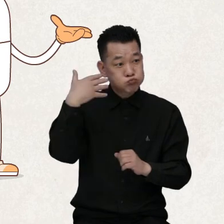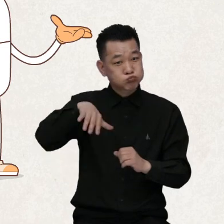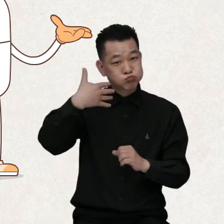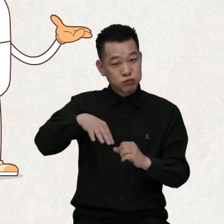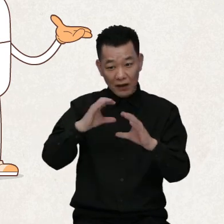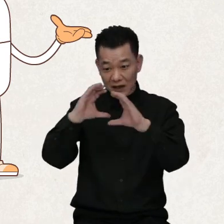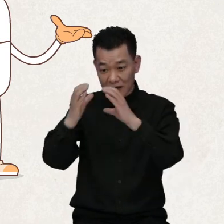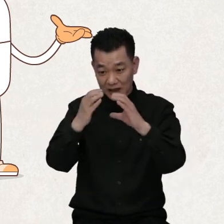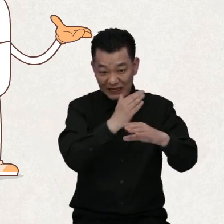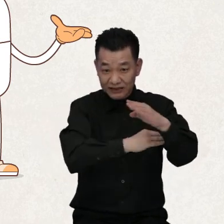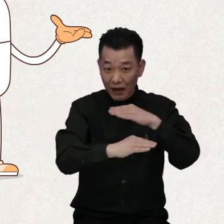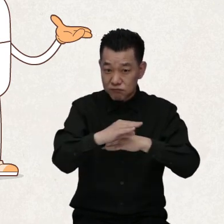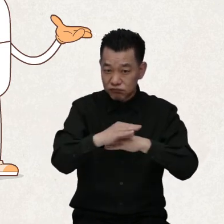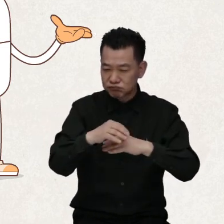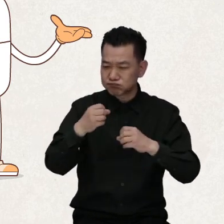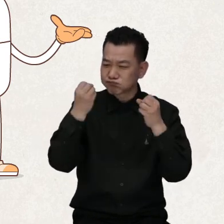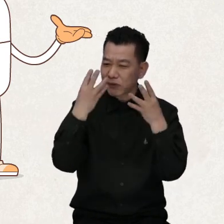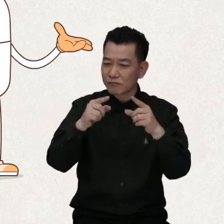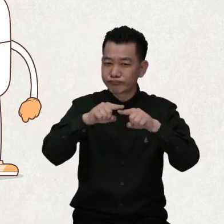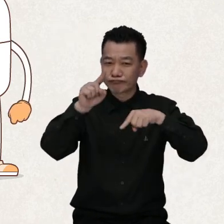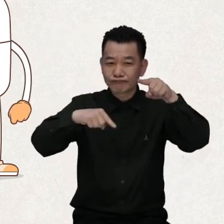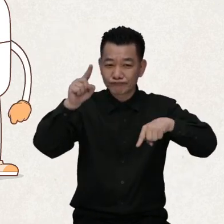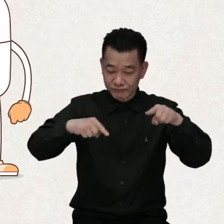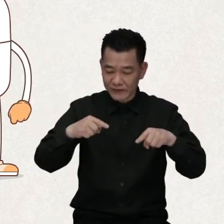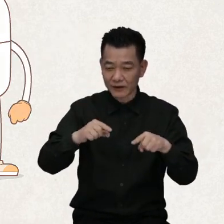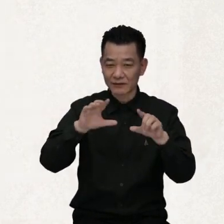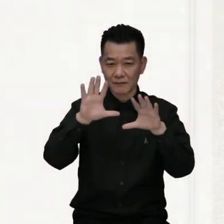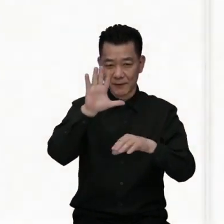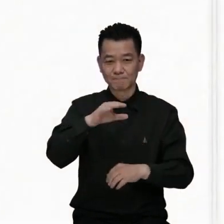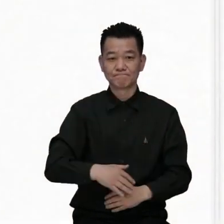are more types of disabilities than I thought.